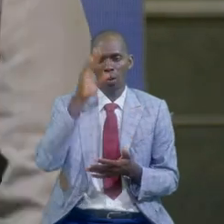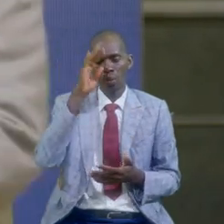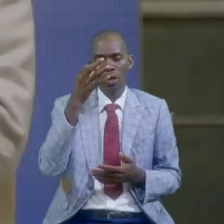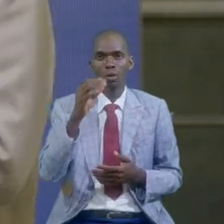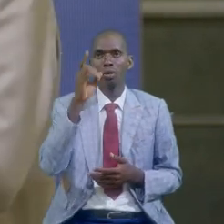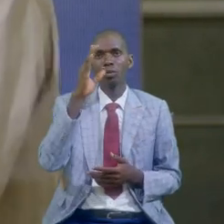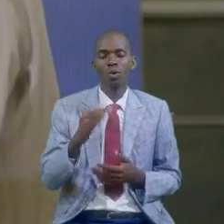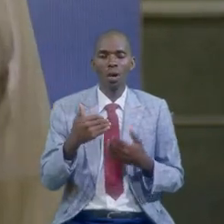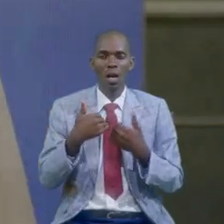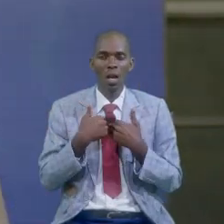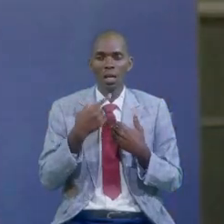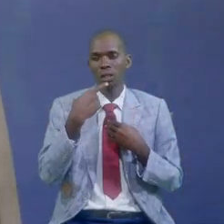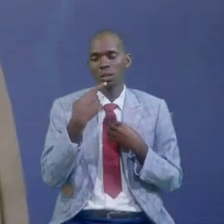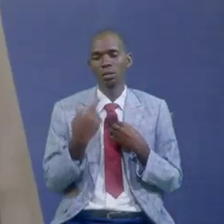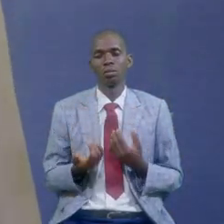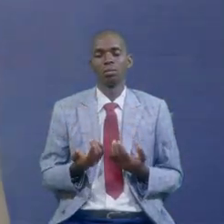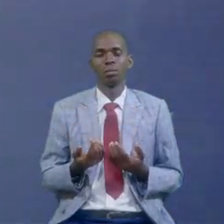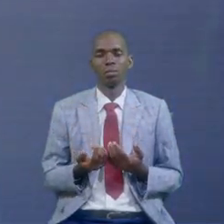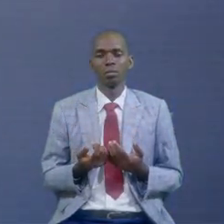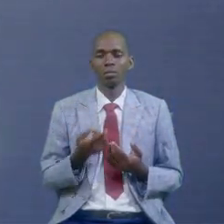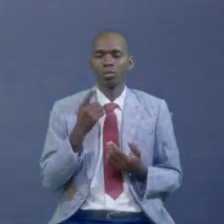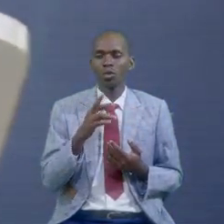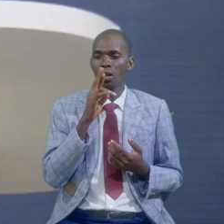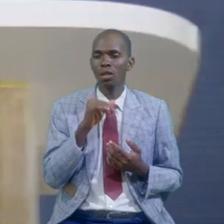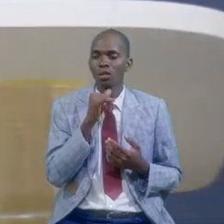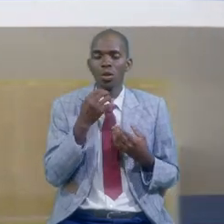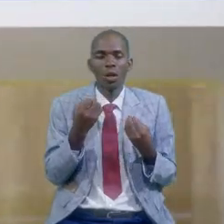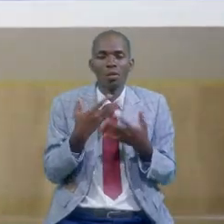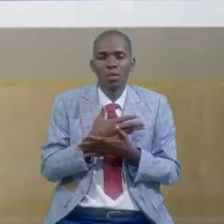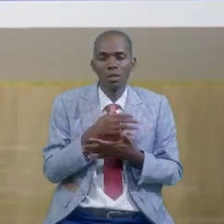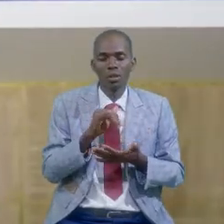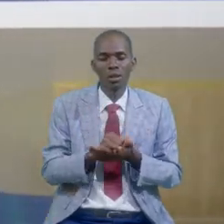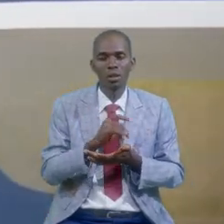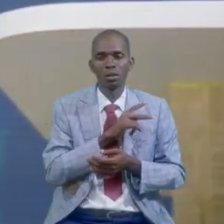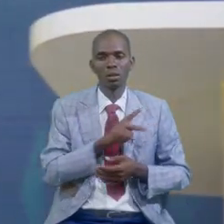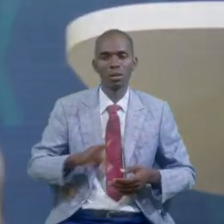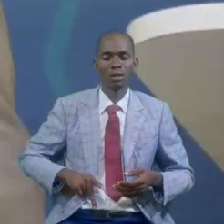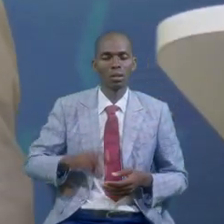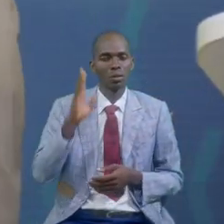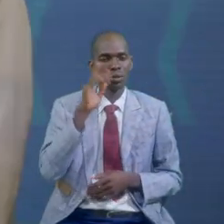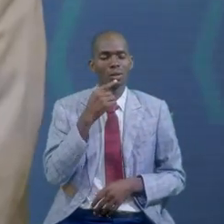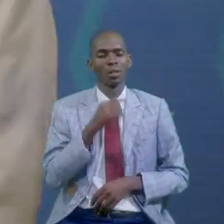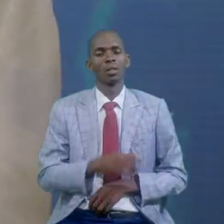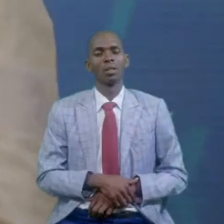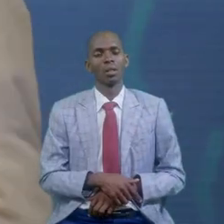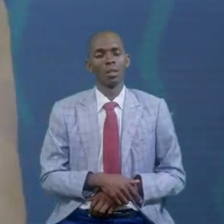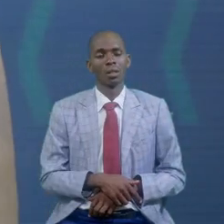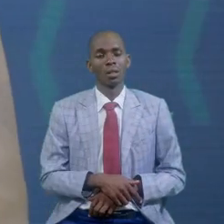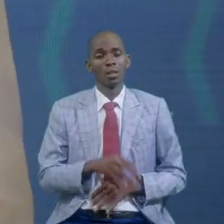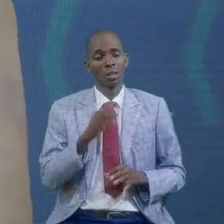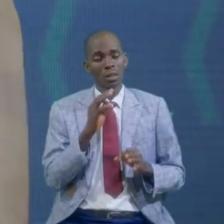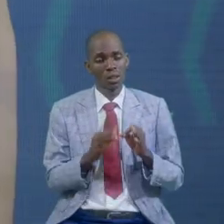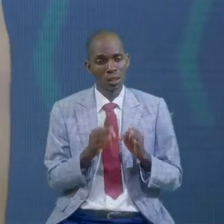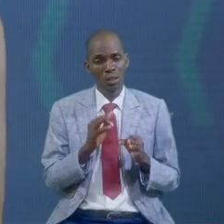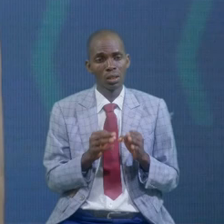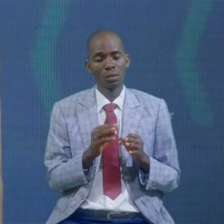said. They were not afraid that the king will say, even if you are sent for the